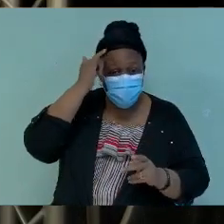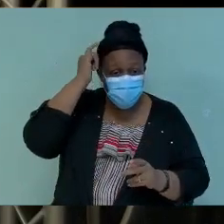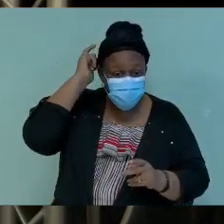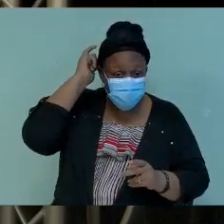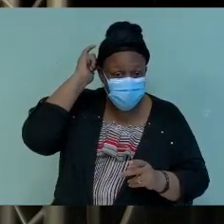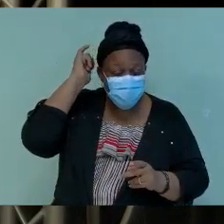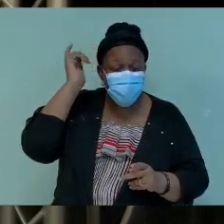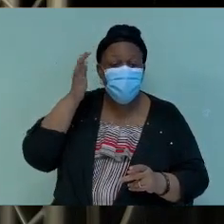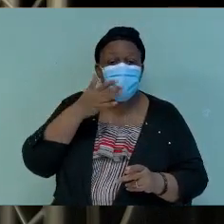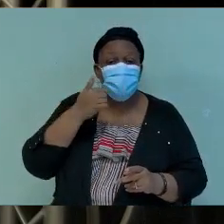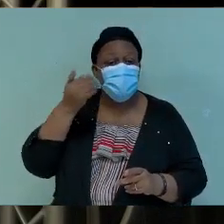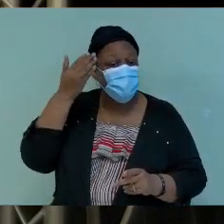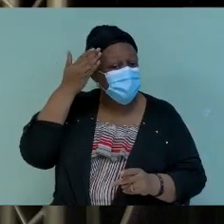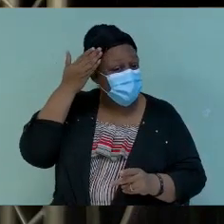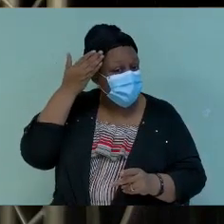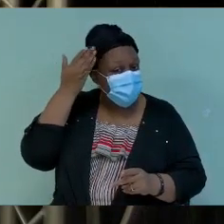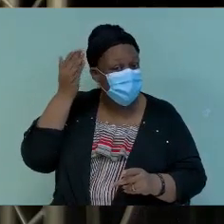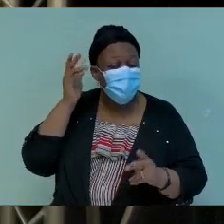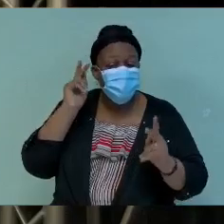their operation.